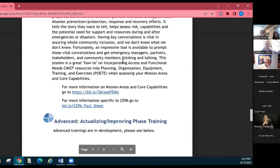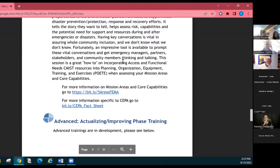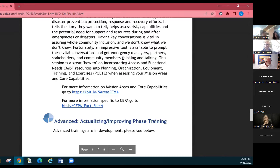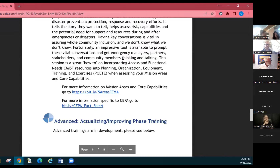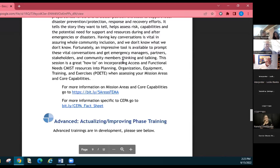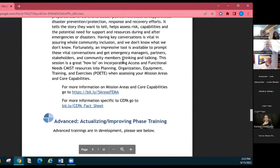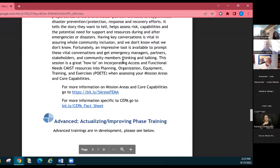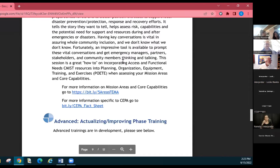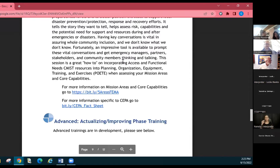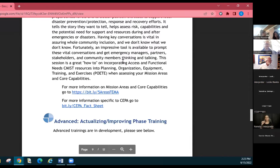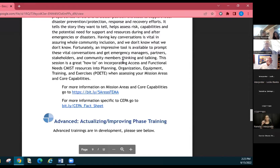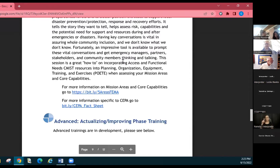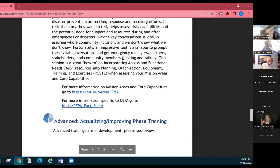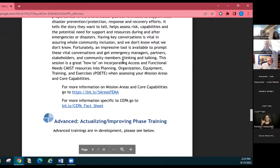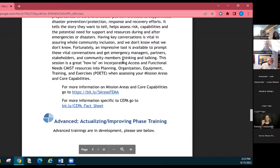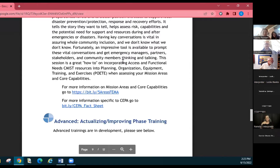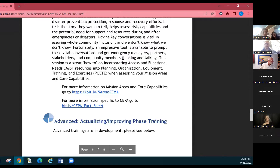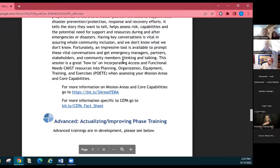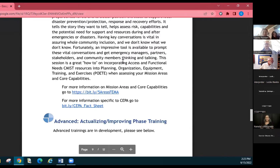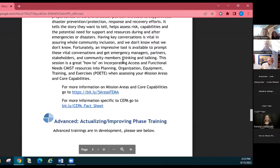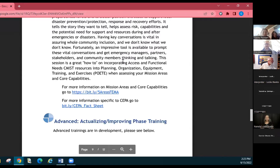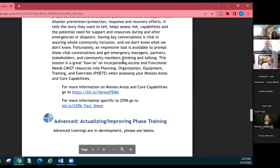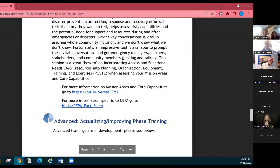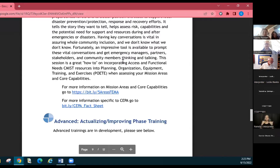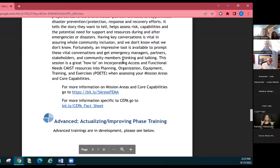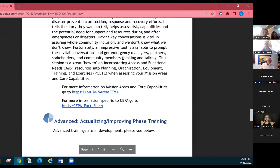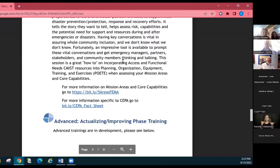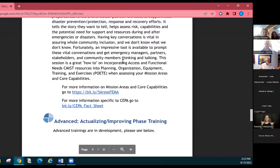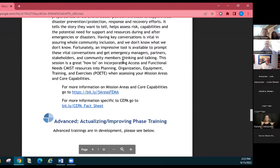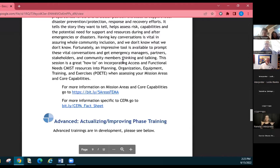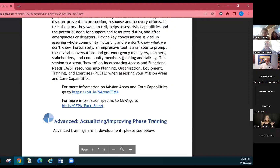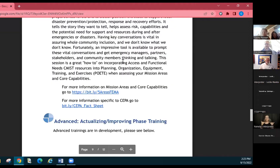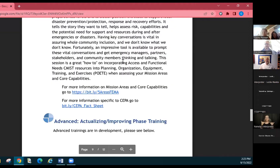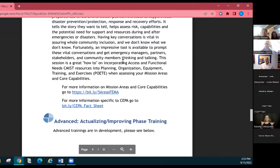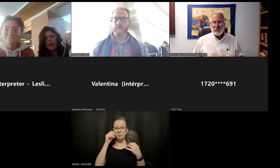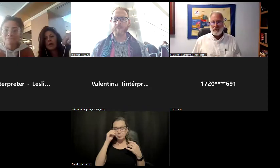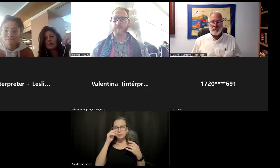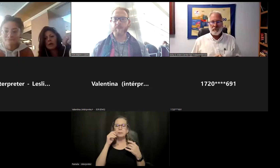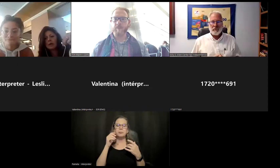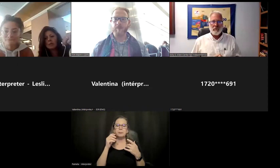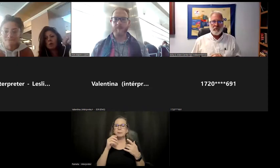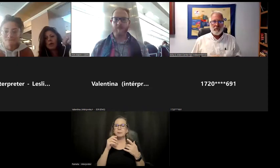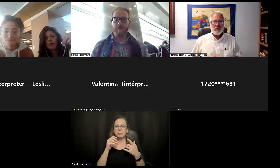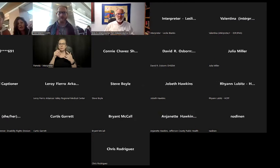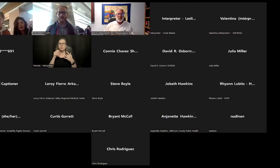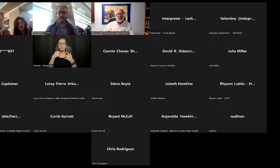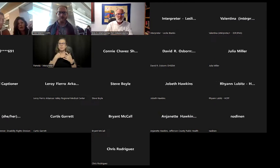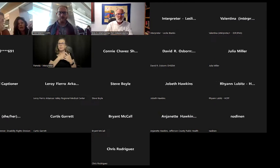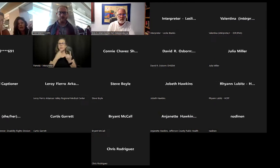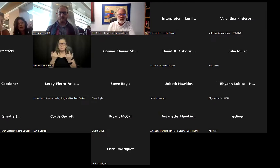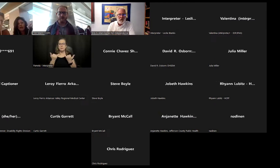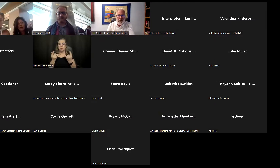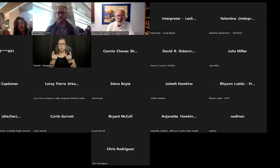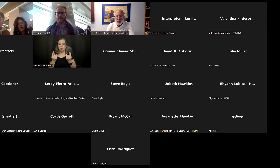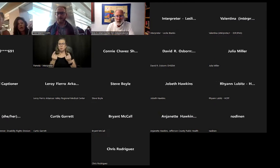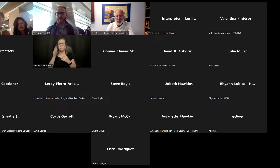Thank you, Gabby. This is Sadie. Right, we're going to go now and stop presenting. And we